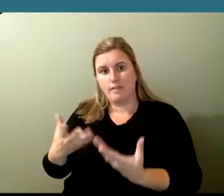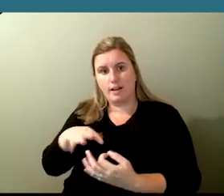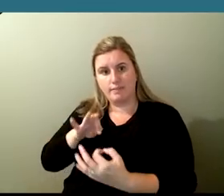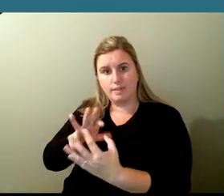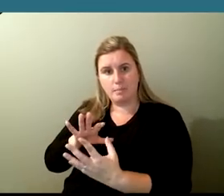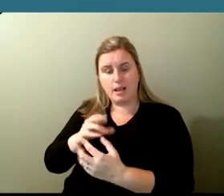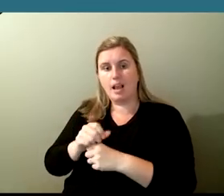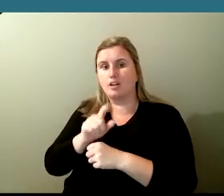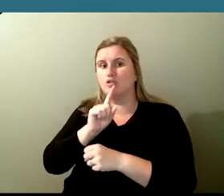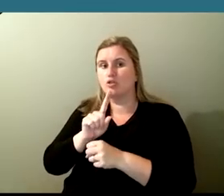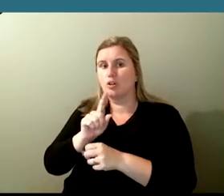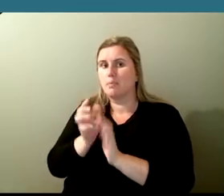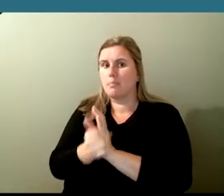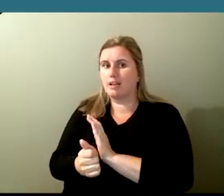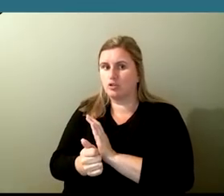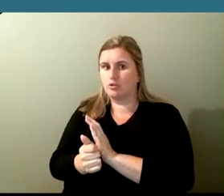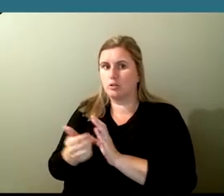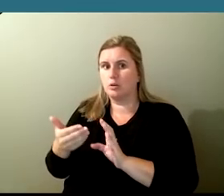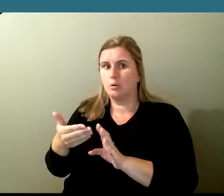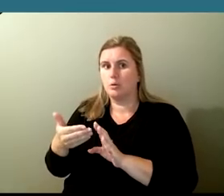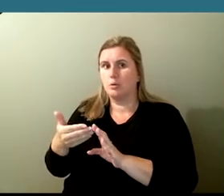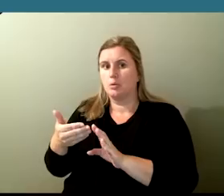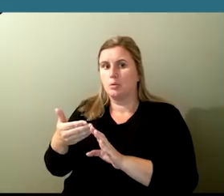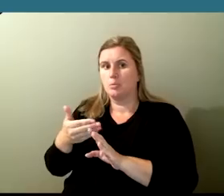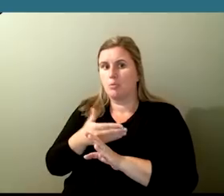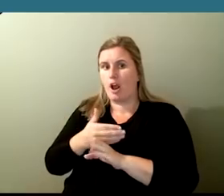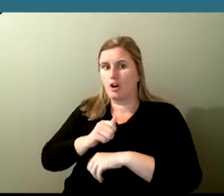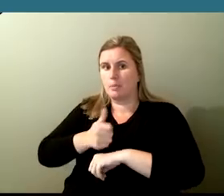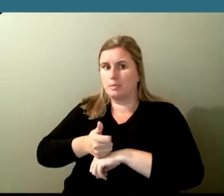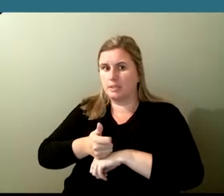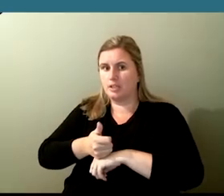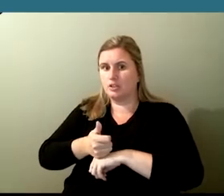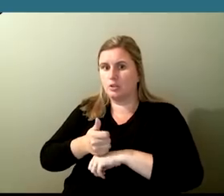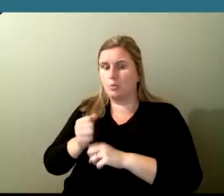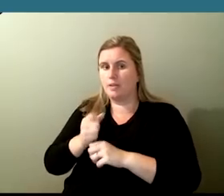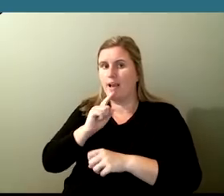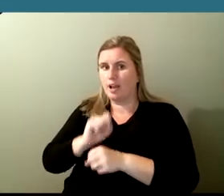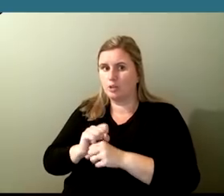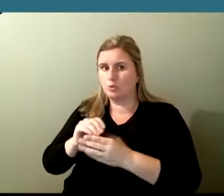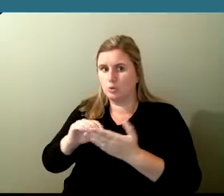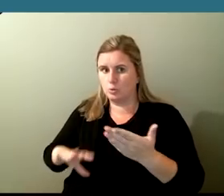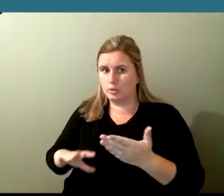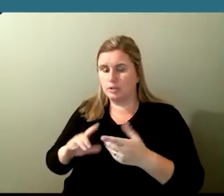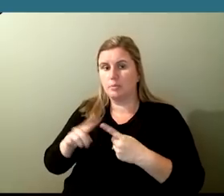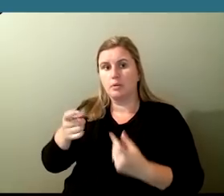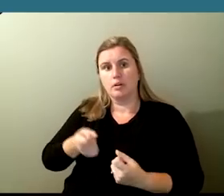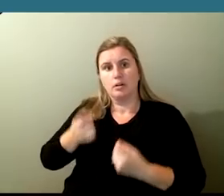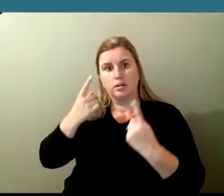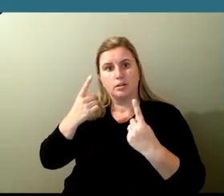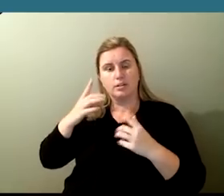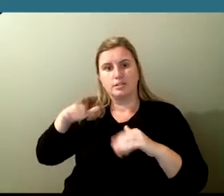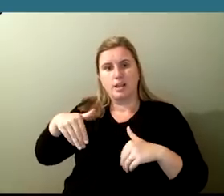and ensuring mastery, of course, prior actual implementation with actual students. However, it is yet